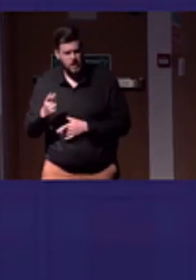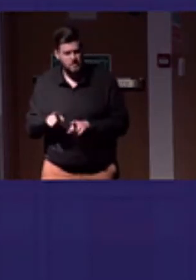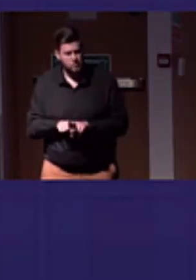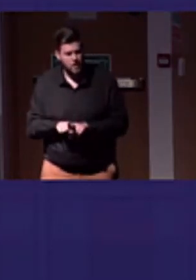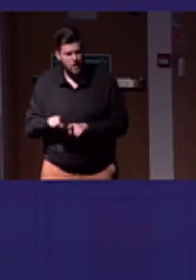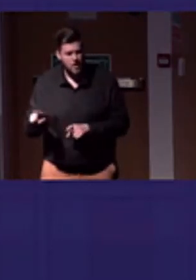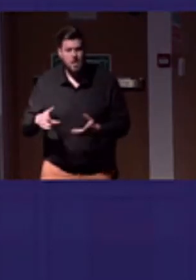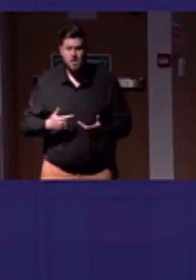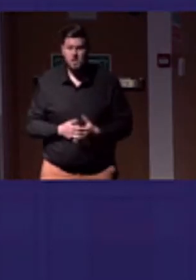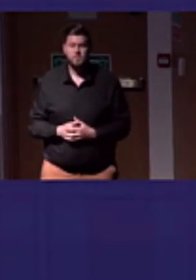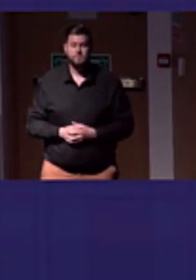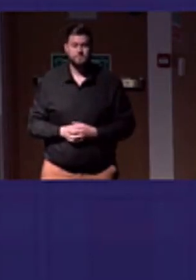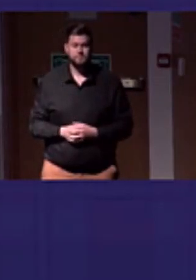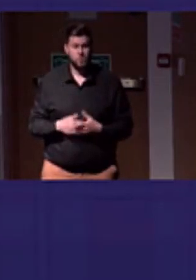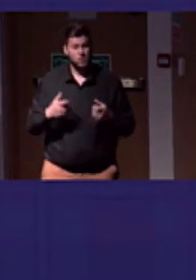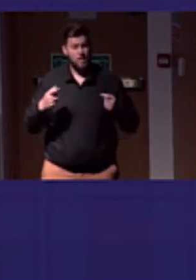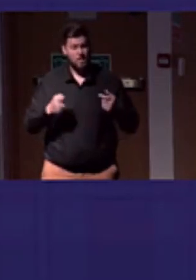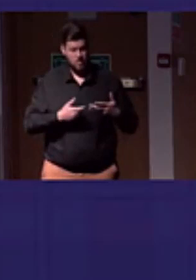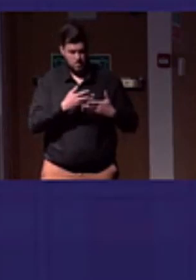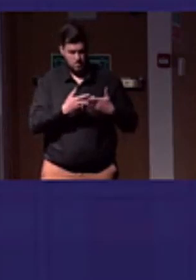day.